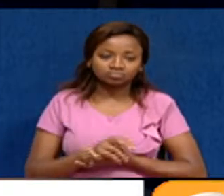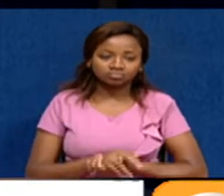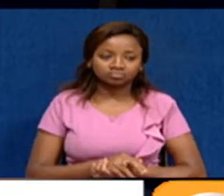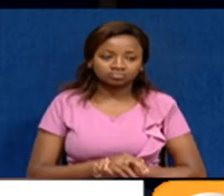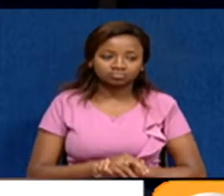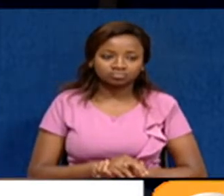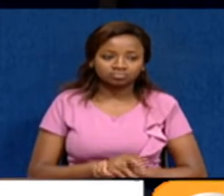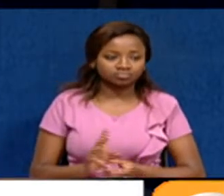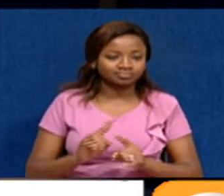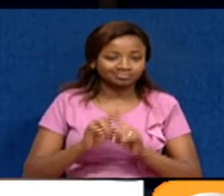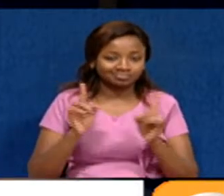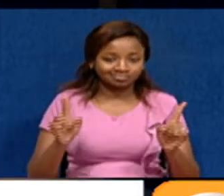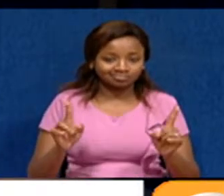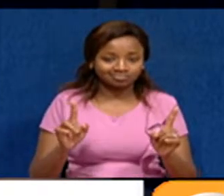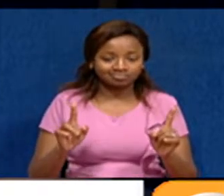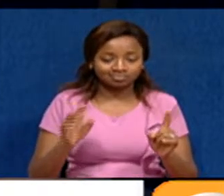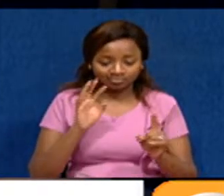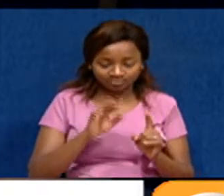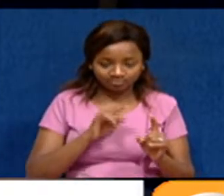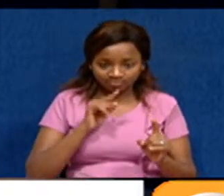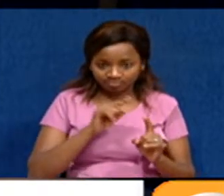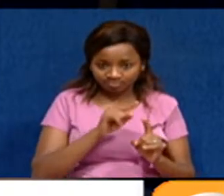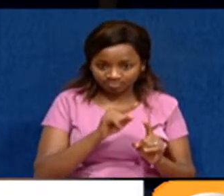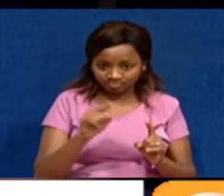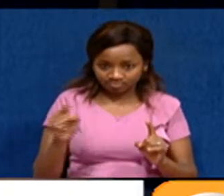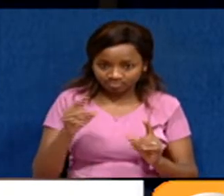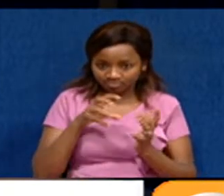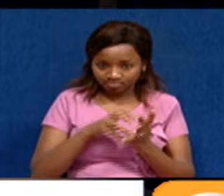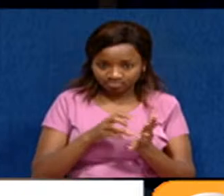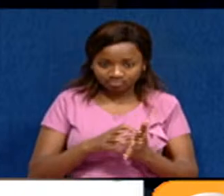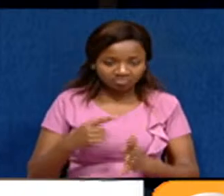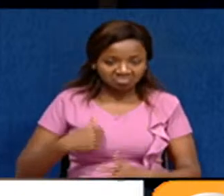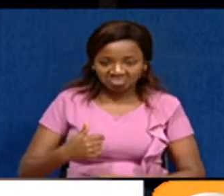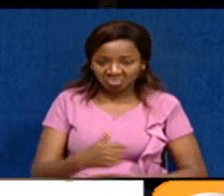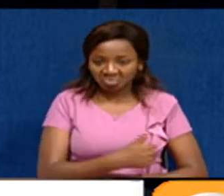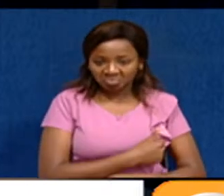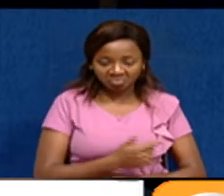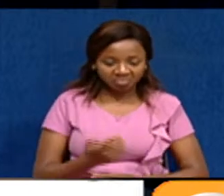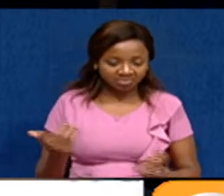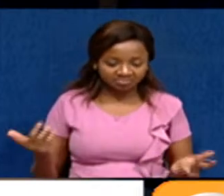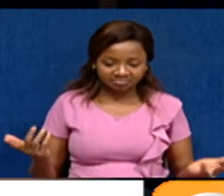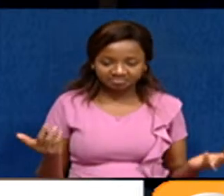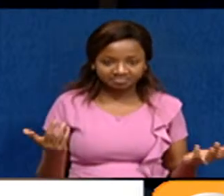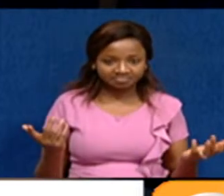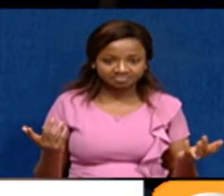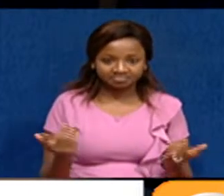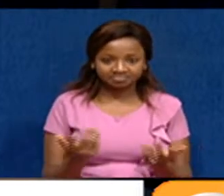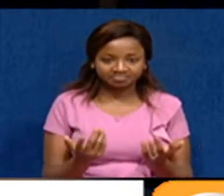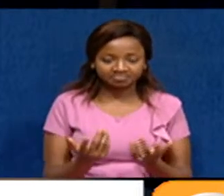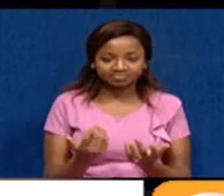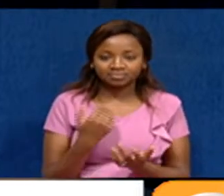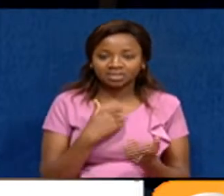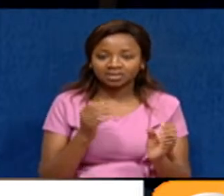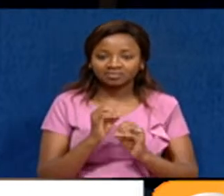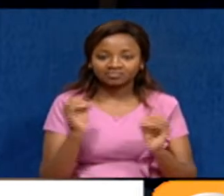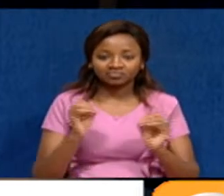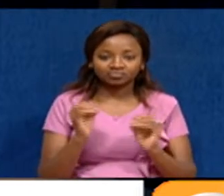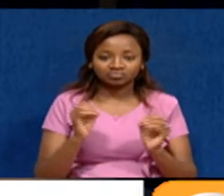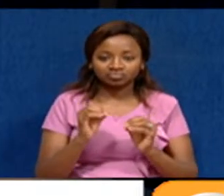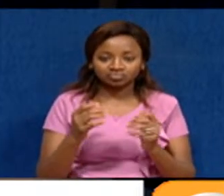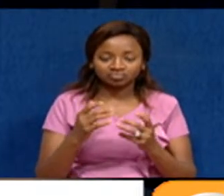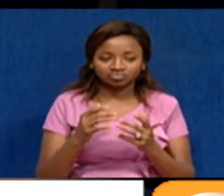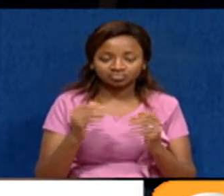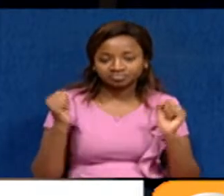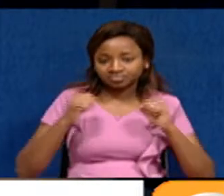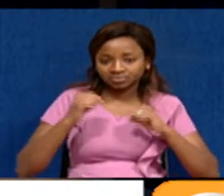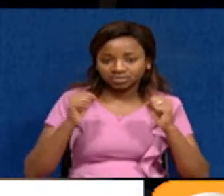But in all these situations, we have not been in a position to outdo what